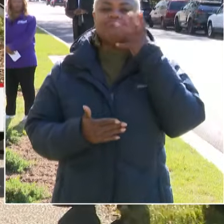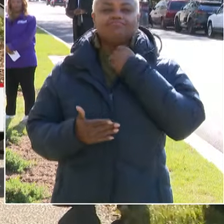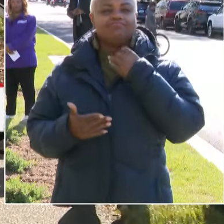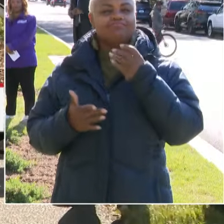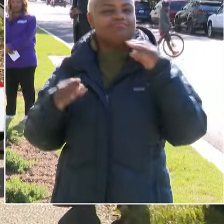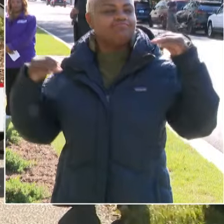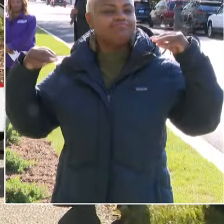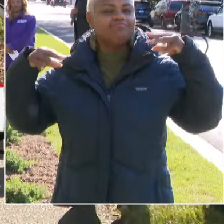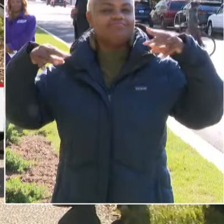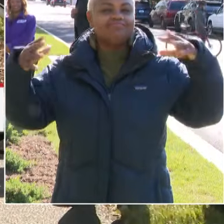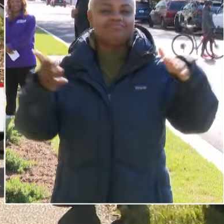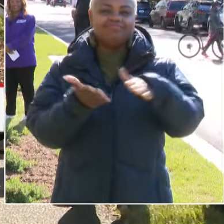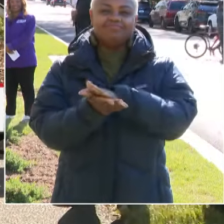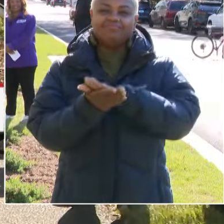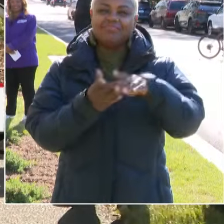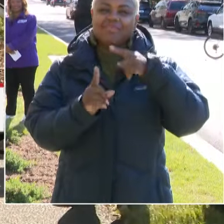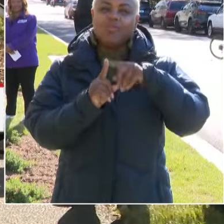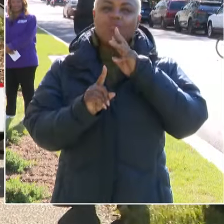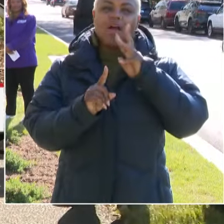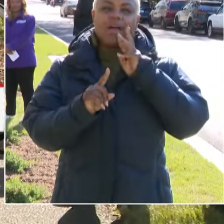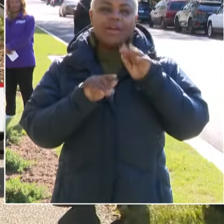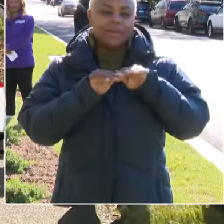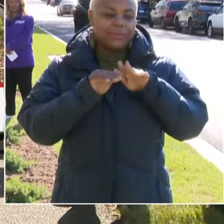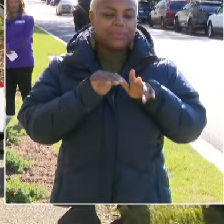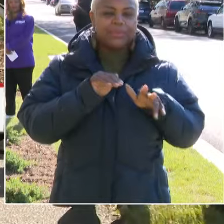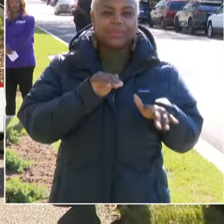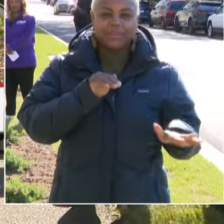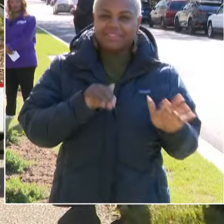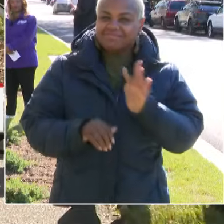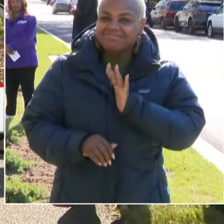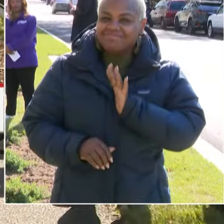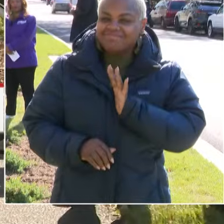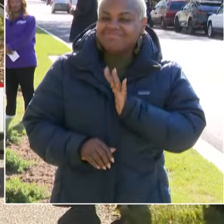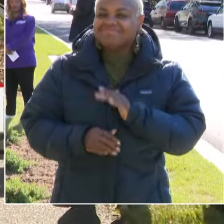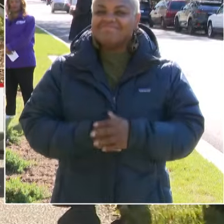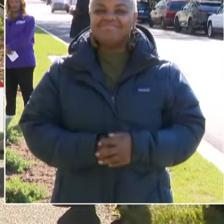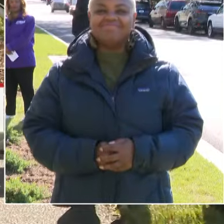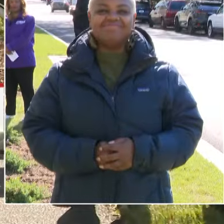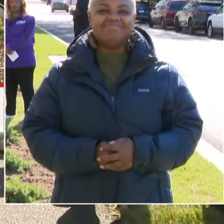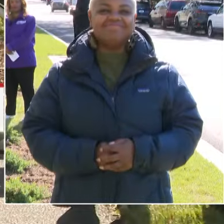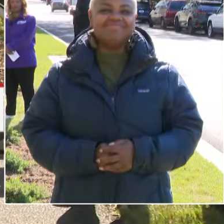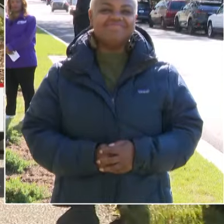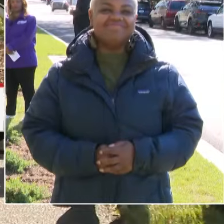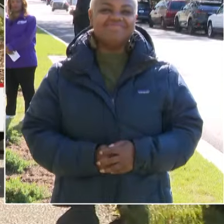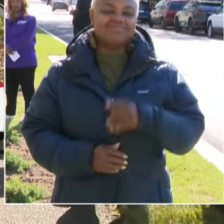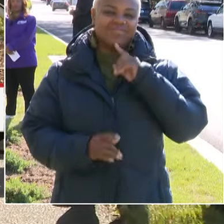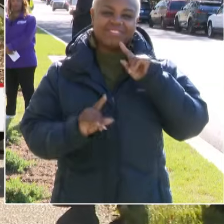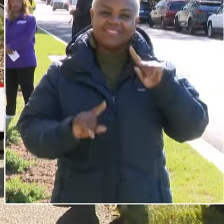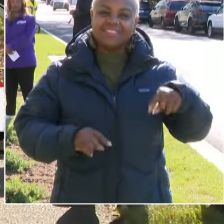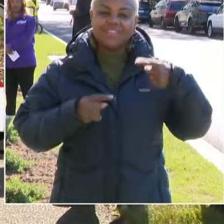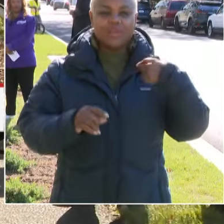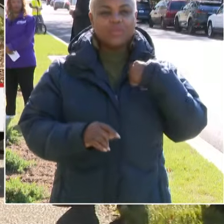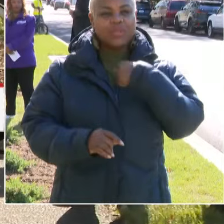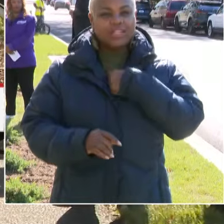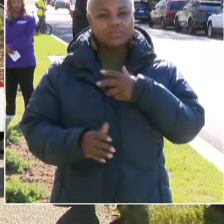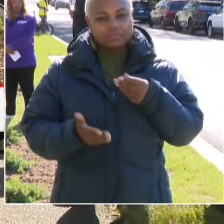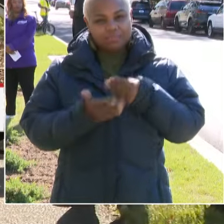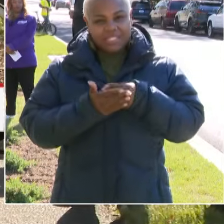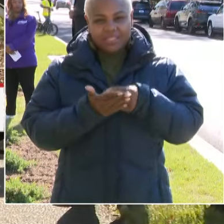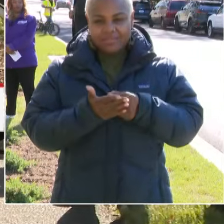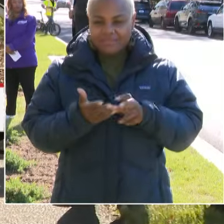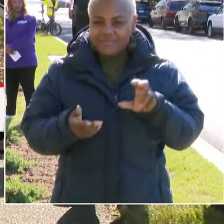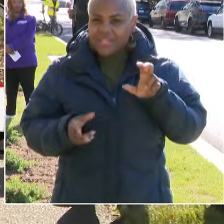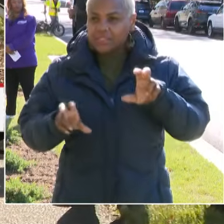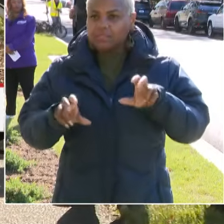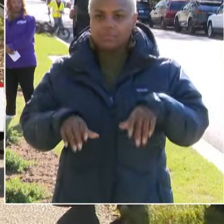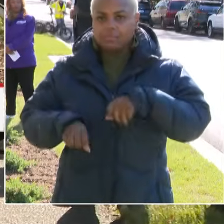storm water features. Over the past few years, we've made major investments in trails, sidewalks, bike lanes,